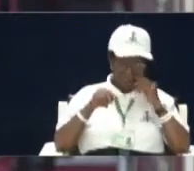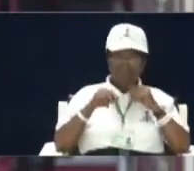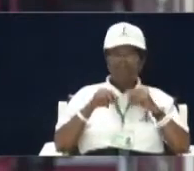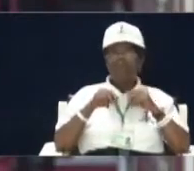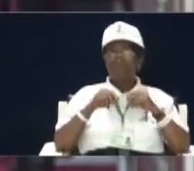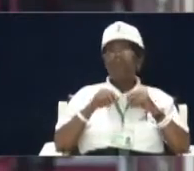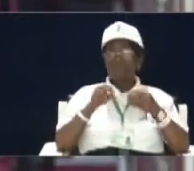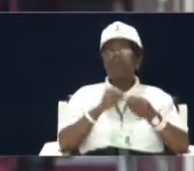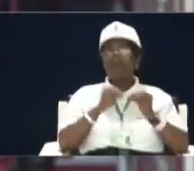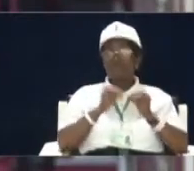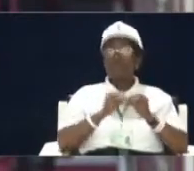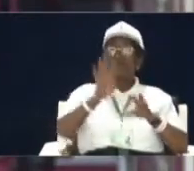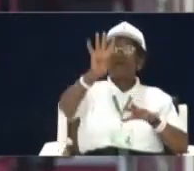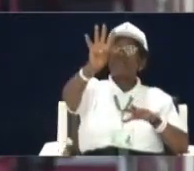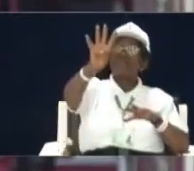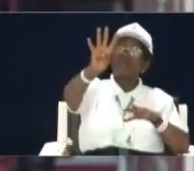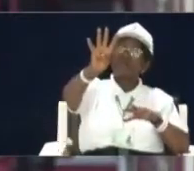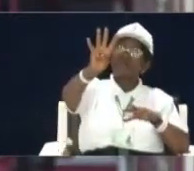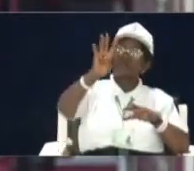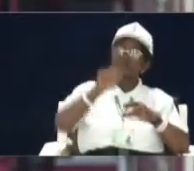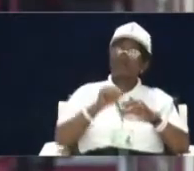Number 4.